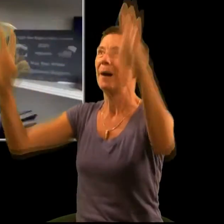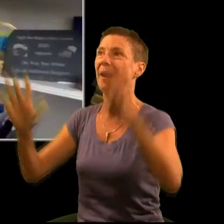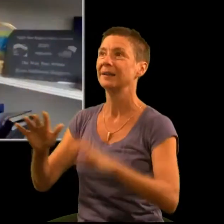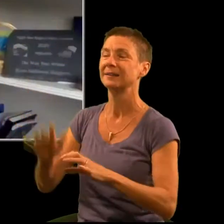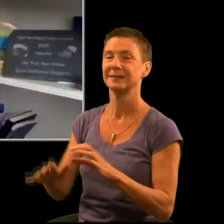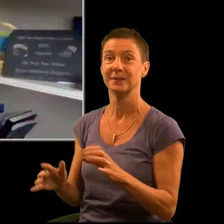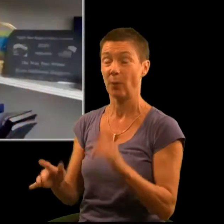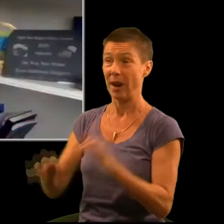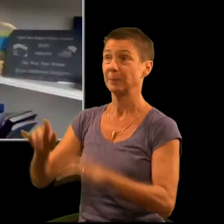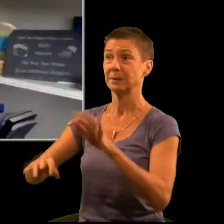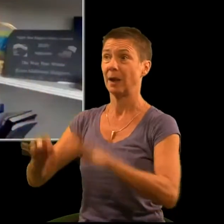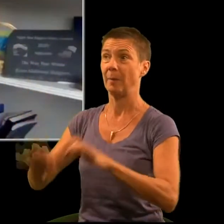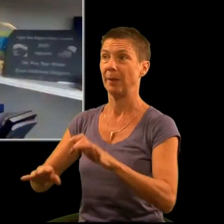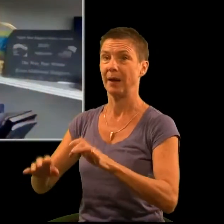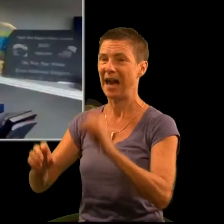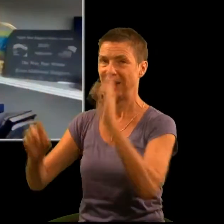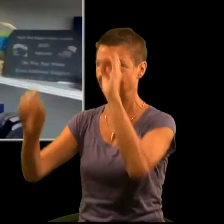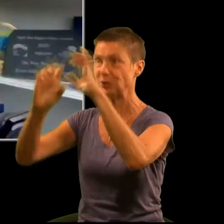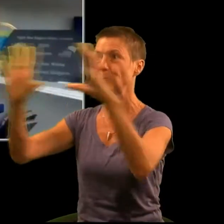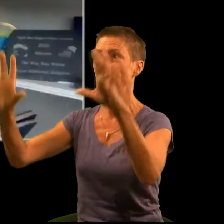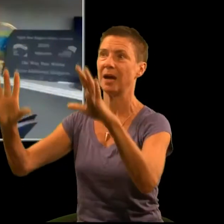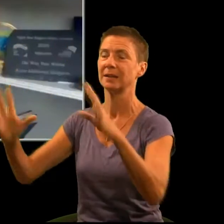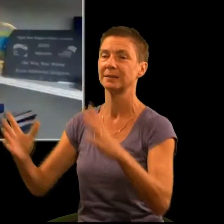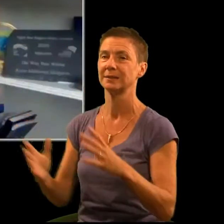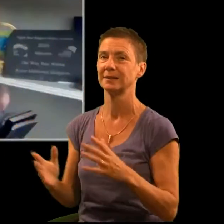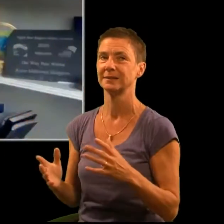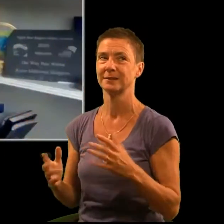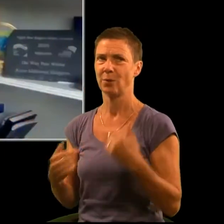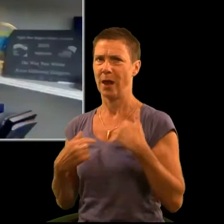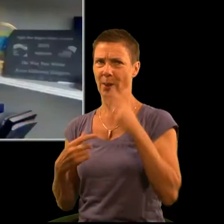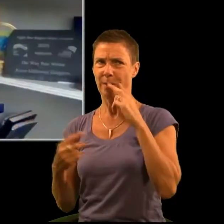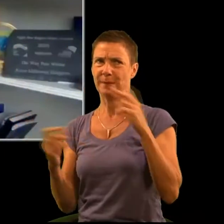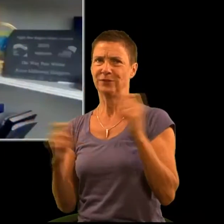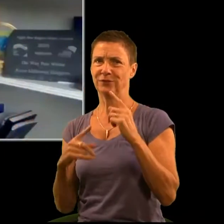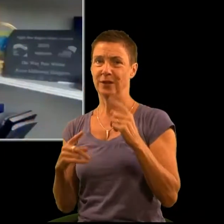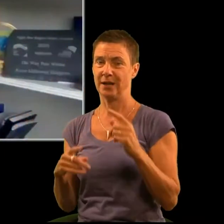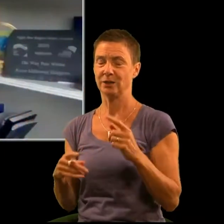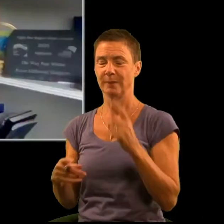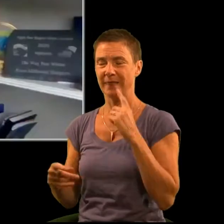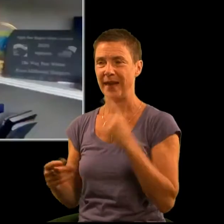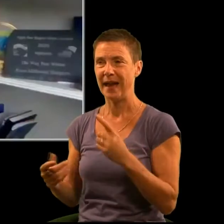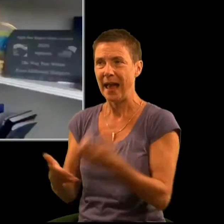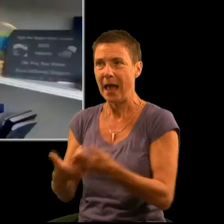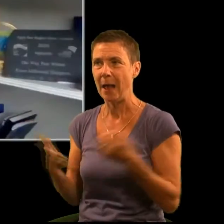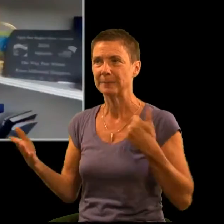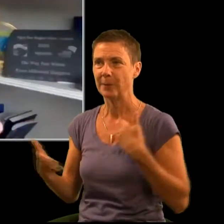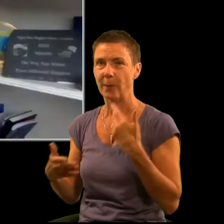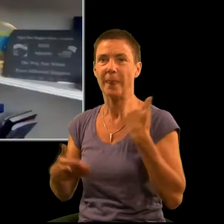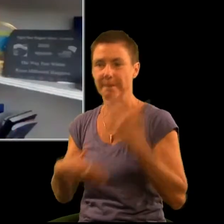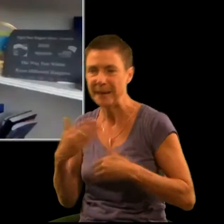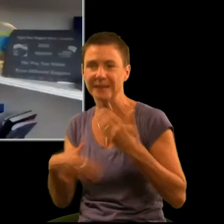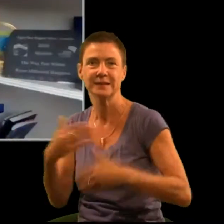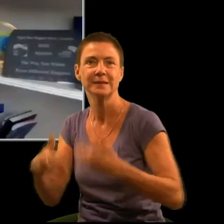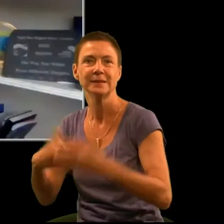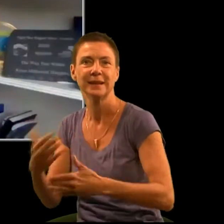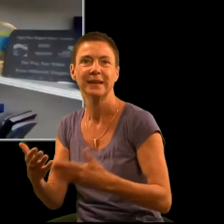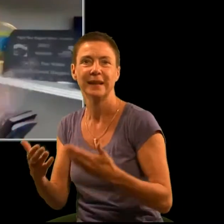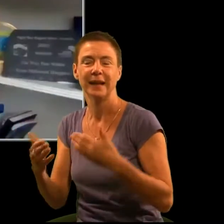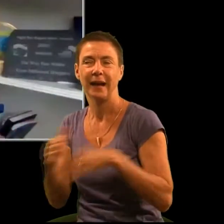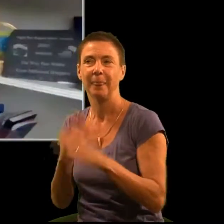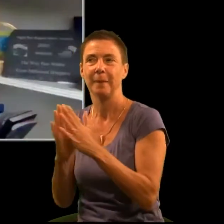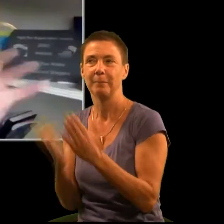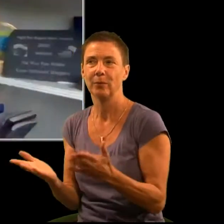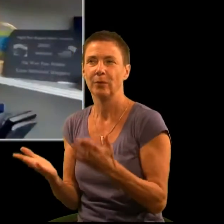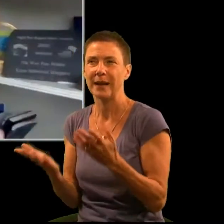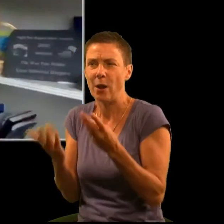eye. And that sort of allows that pace to come through that I always really enjoy in books, and all